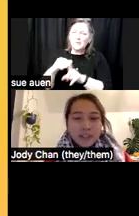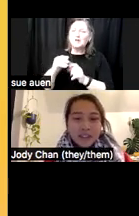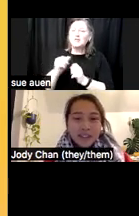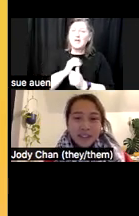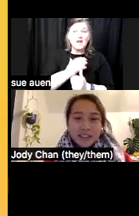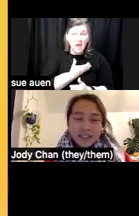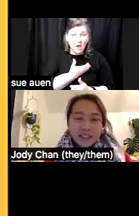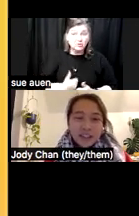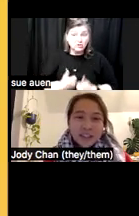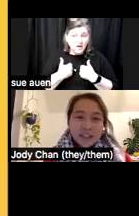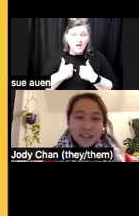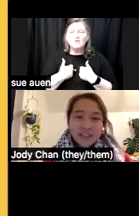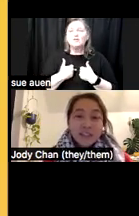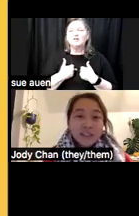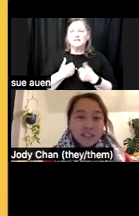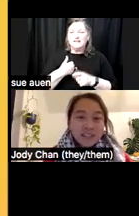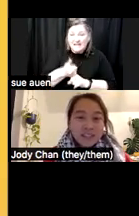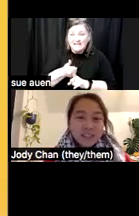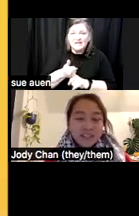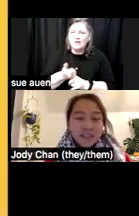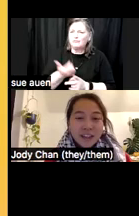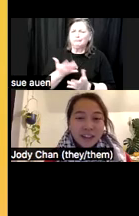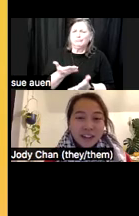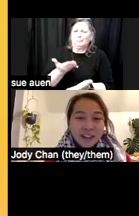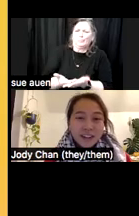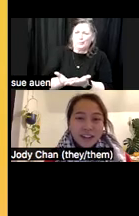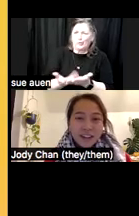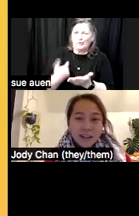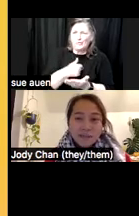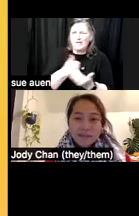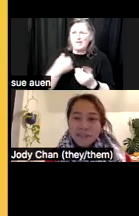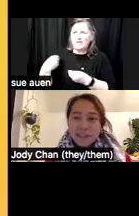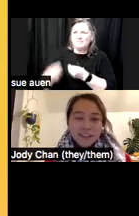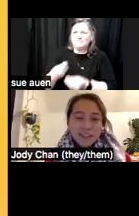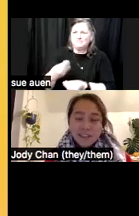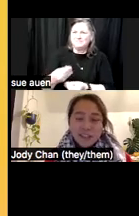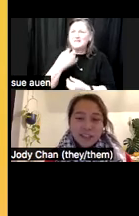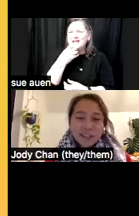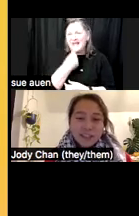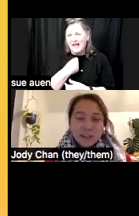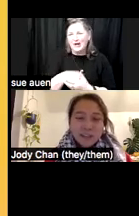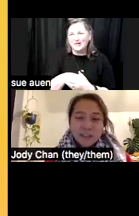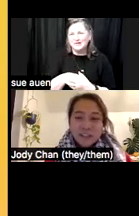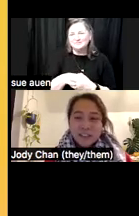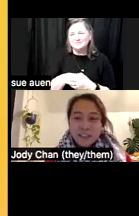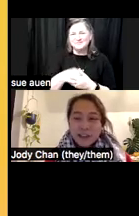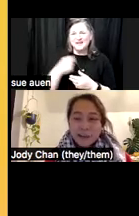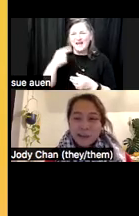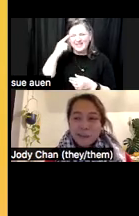survival is in and of itself evidence of that care. Just finding that really